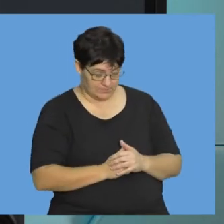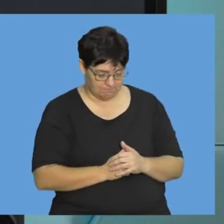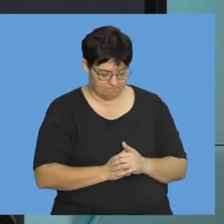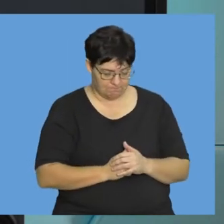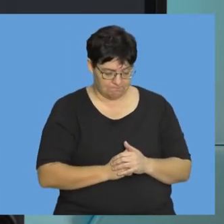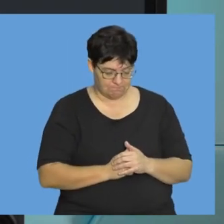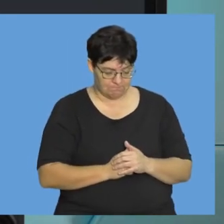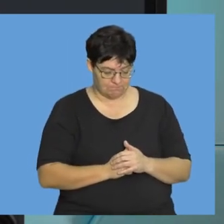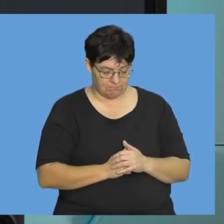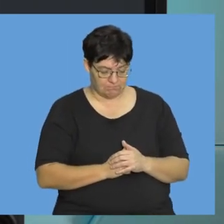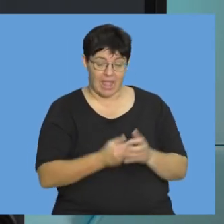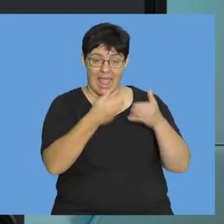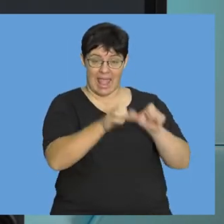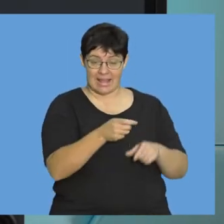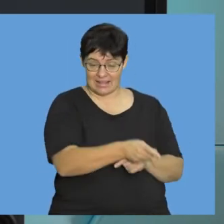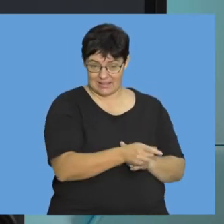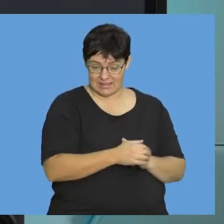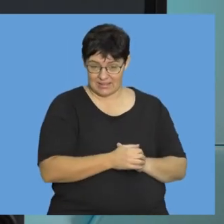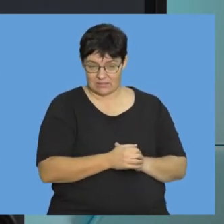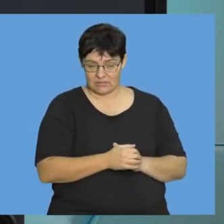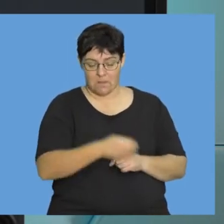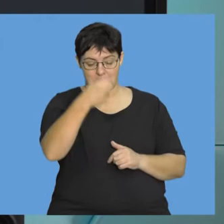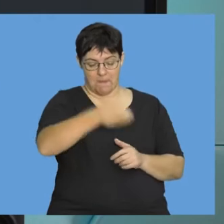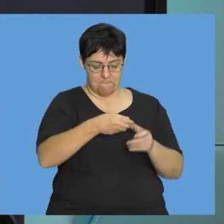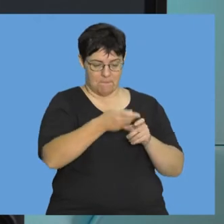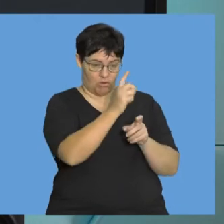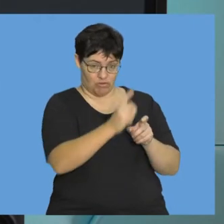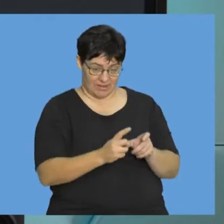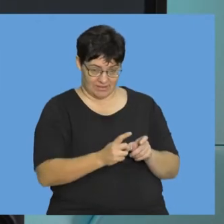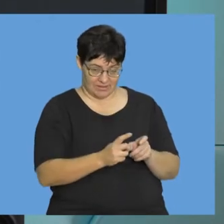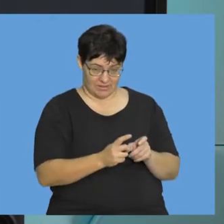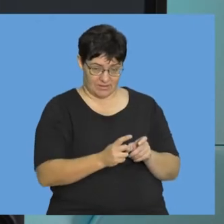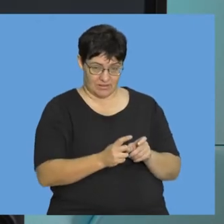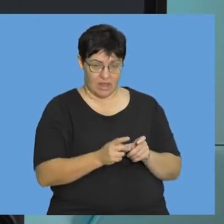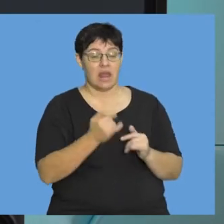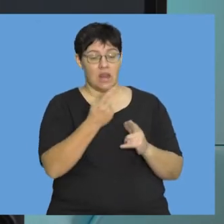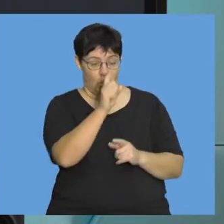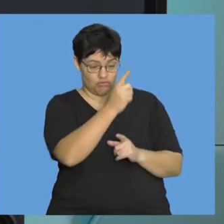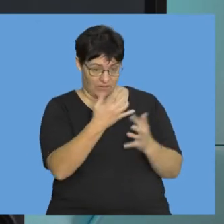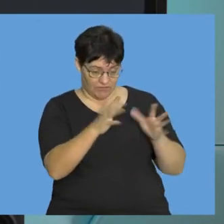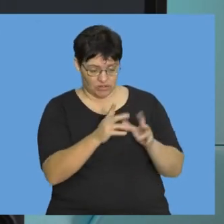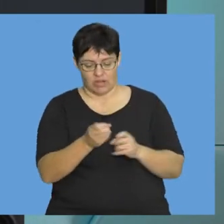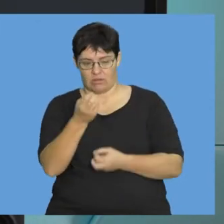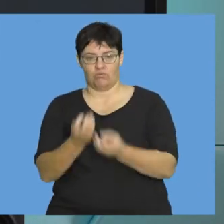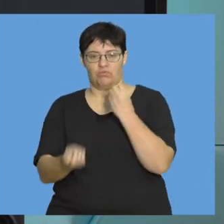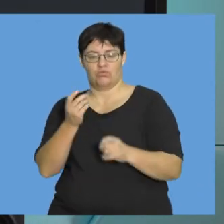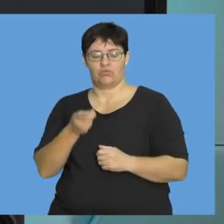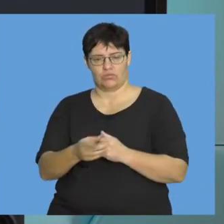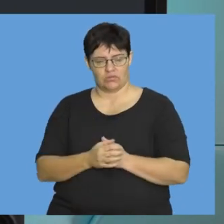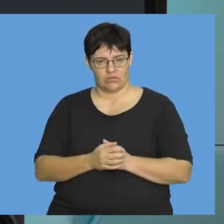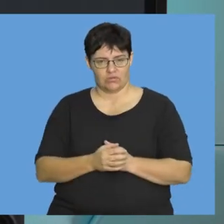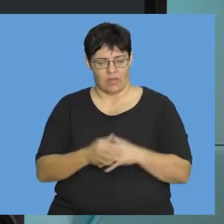scenario. I want you to take an egg, I want you to crack it, and I want you to cook it, all